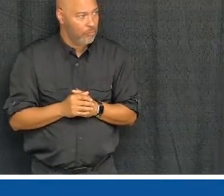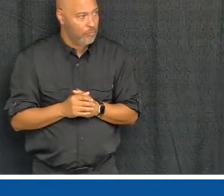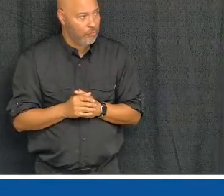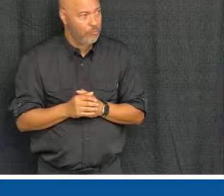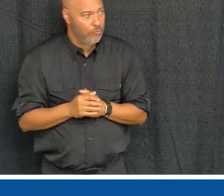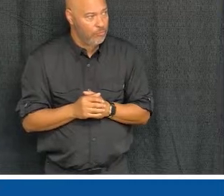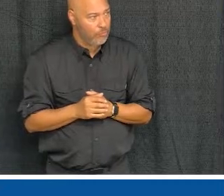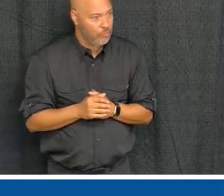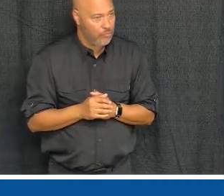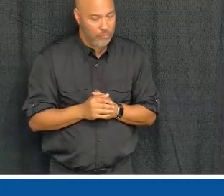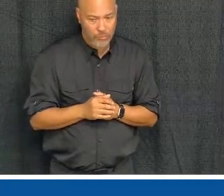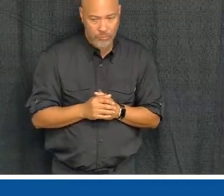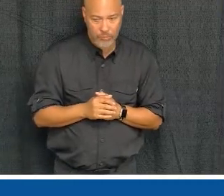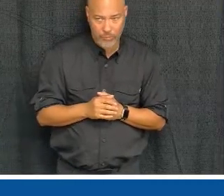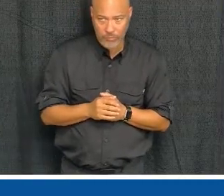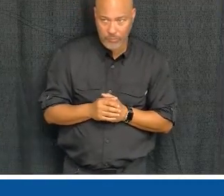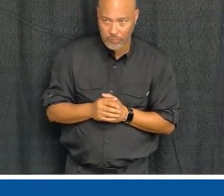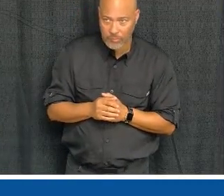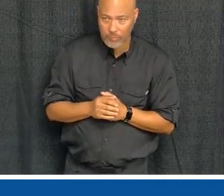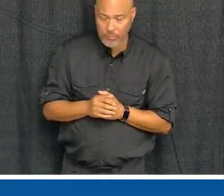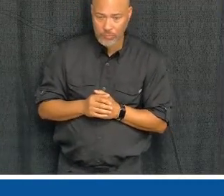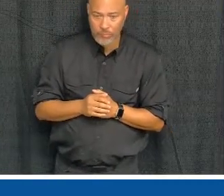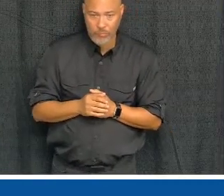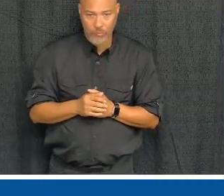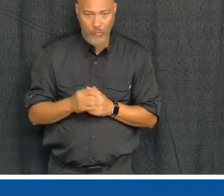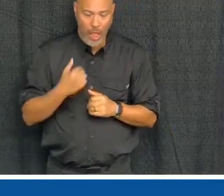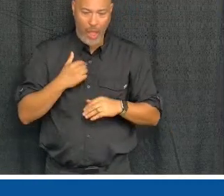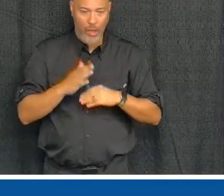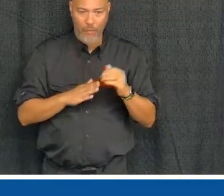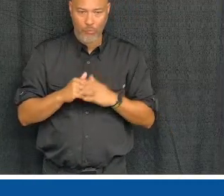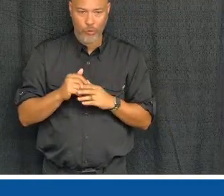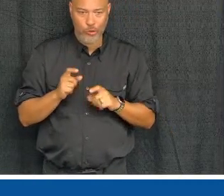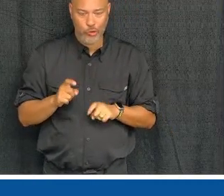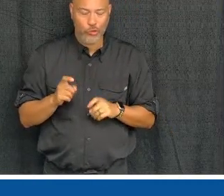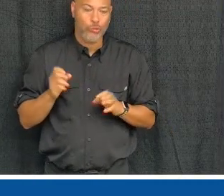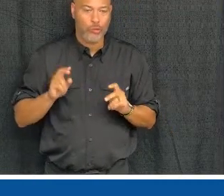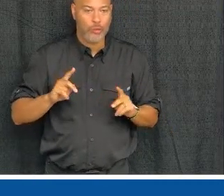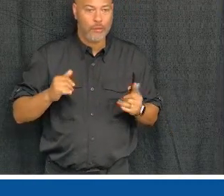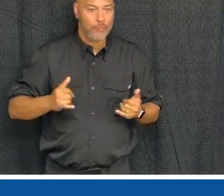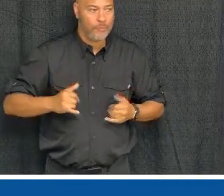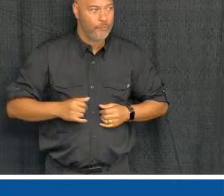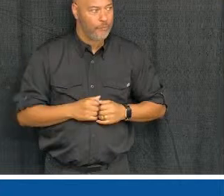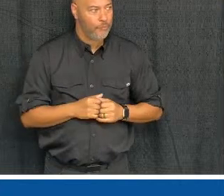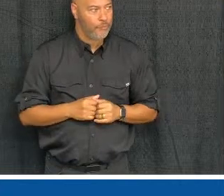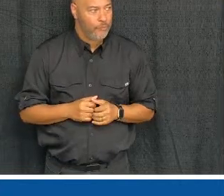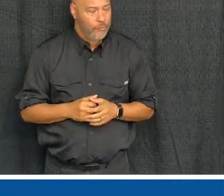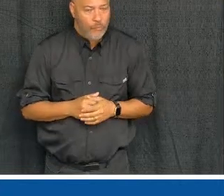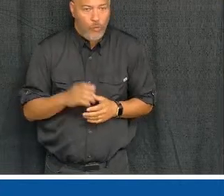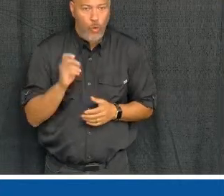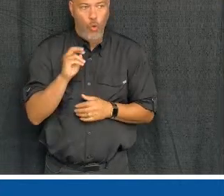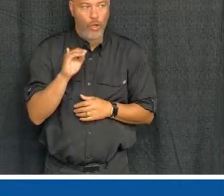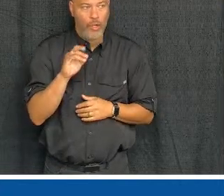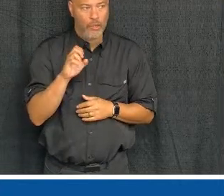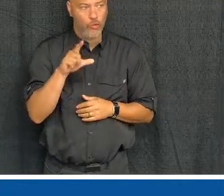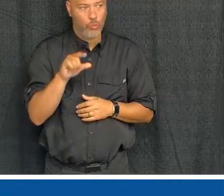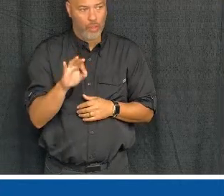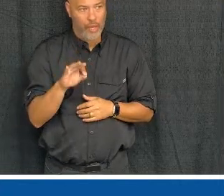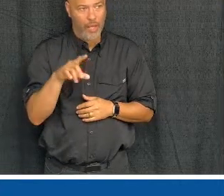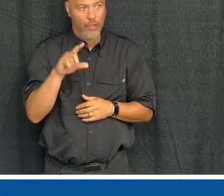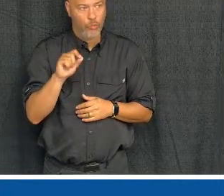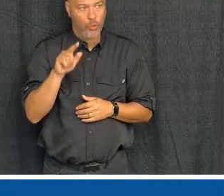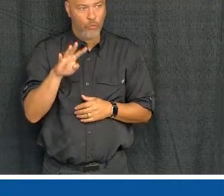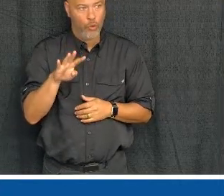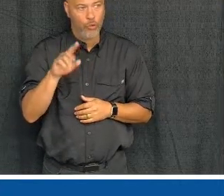Bear with me one moment. I got comfortable there for a second. Ordinance 29,